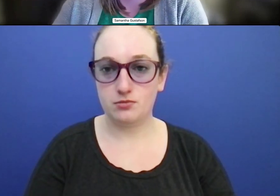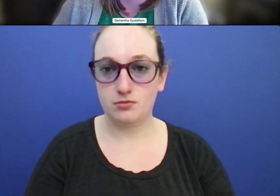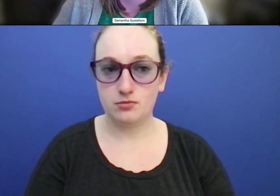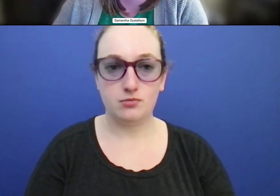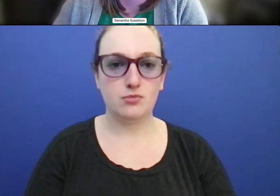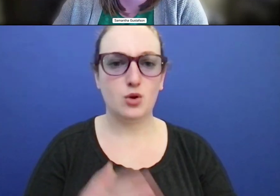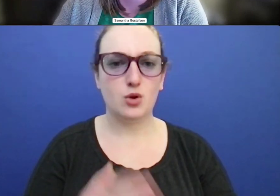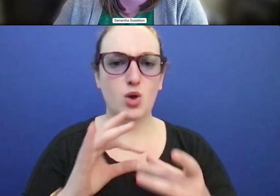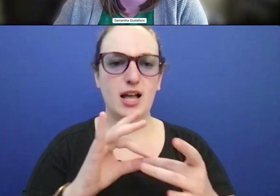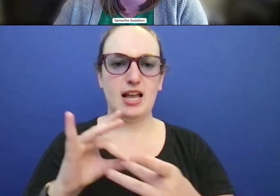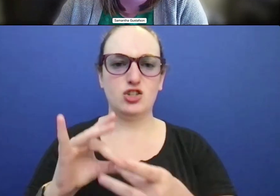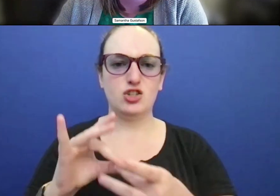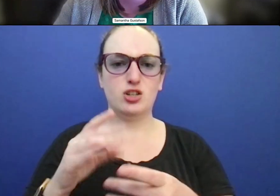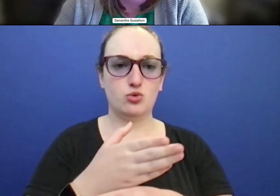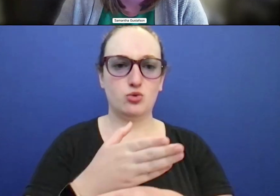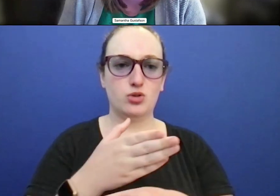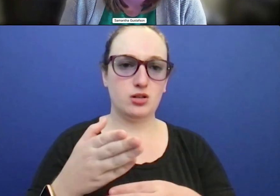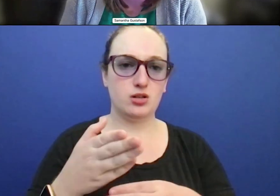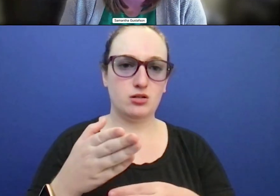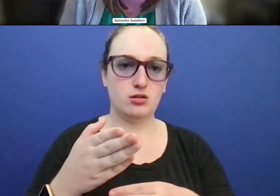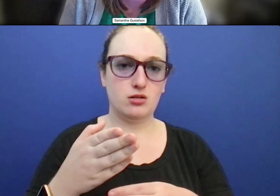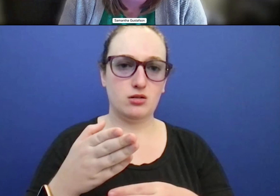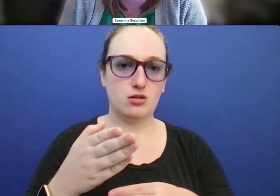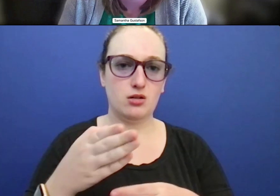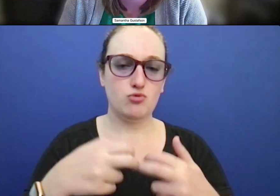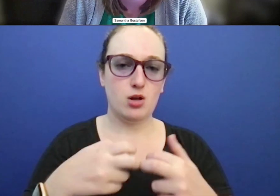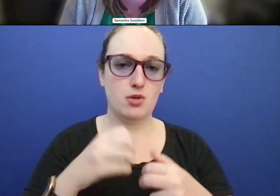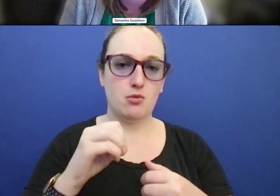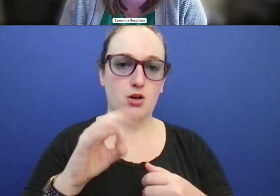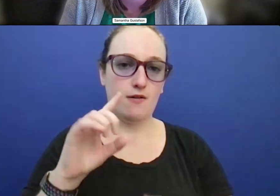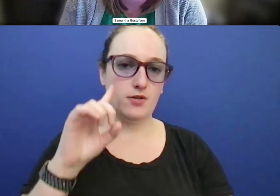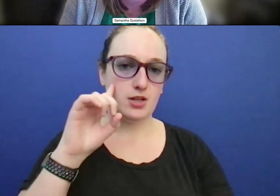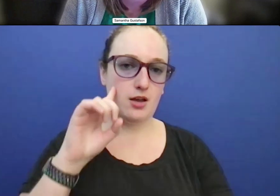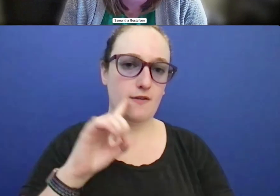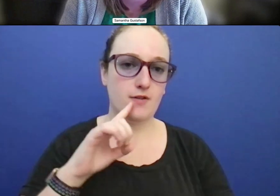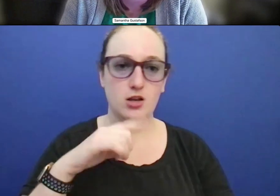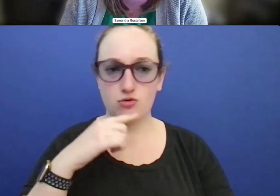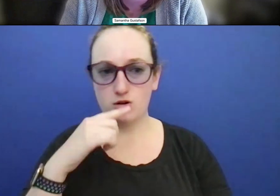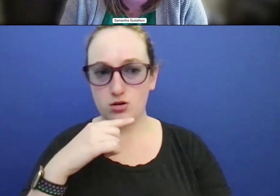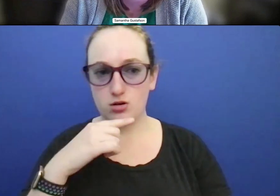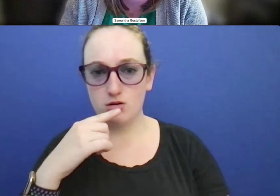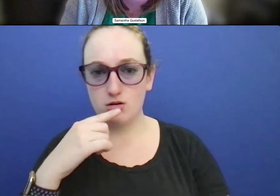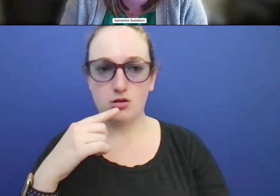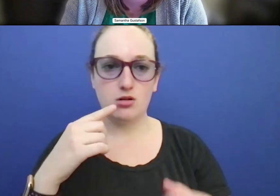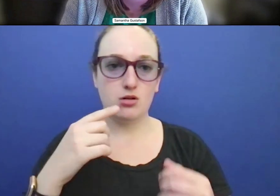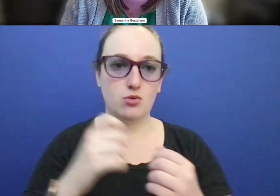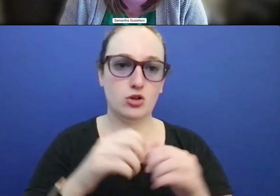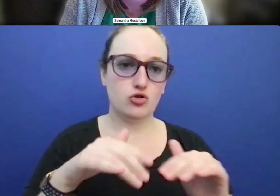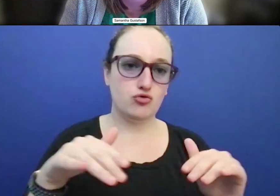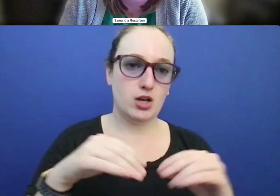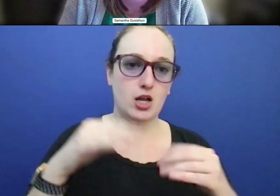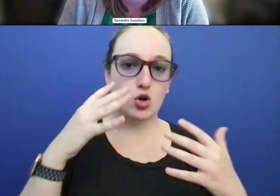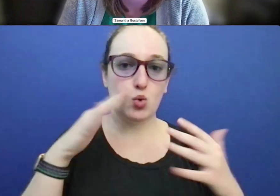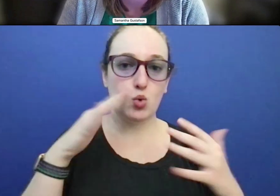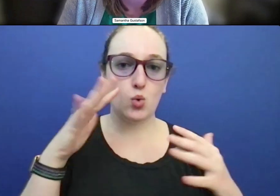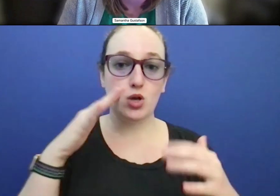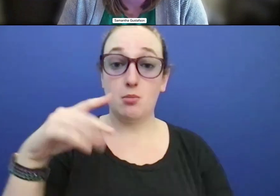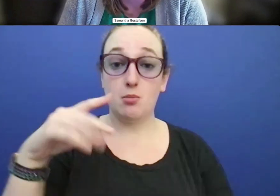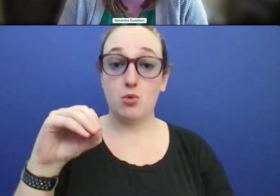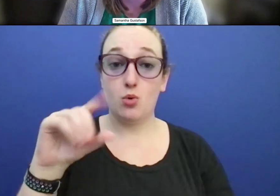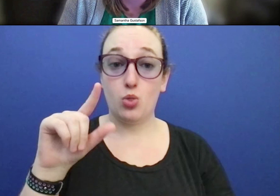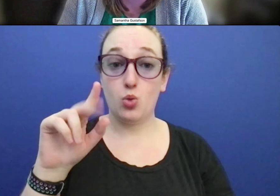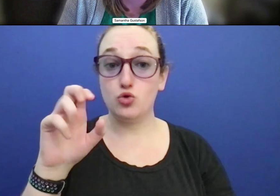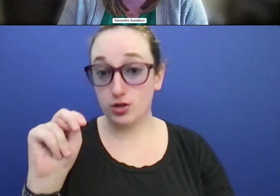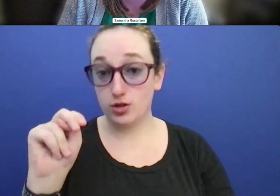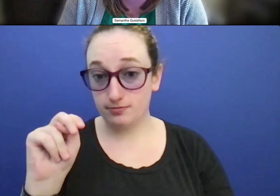What connection is there between the problem of deaf hearing among children and noise pollution?